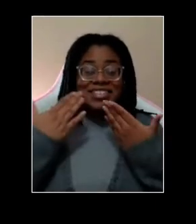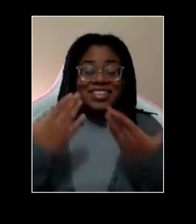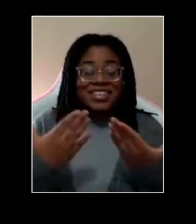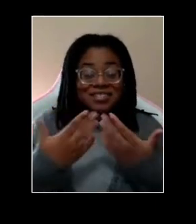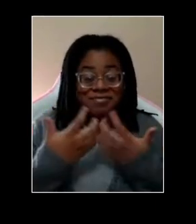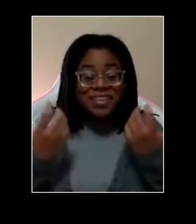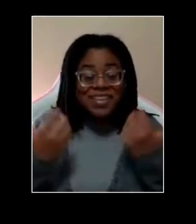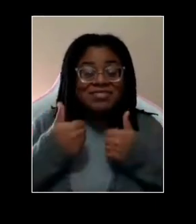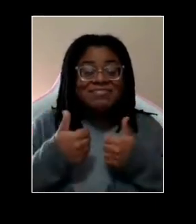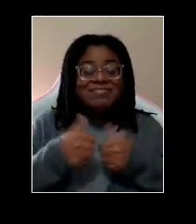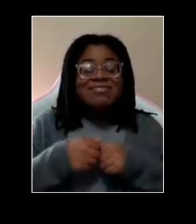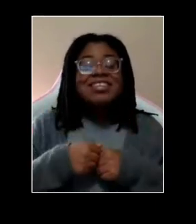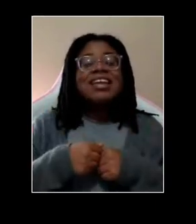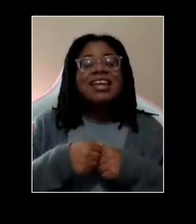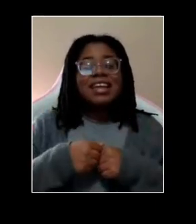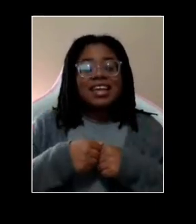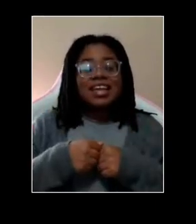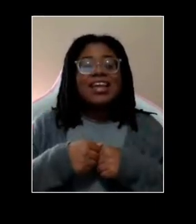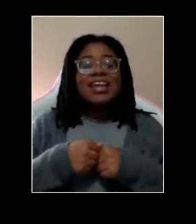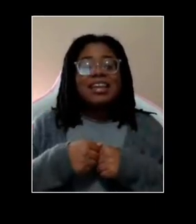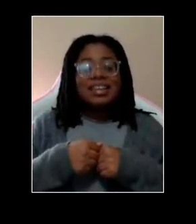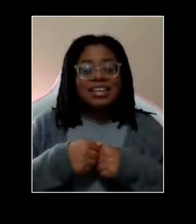much.